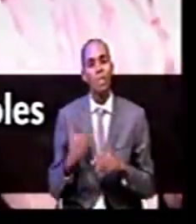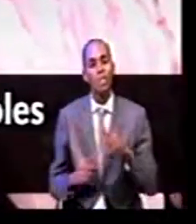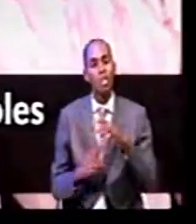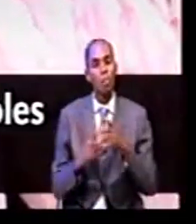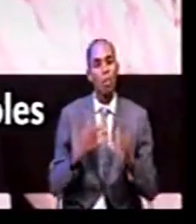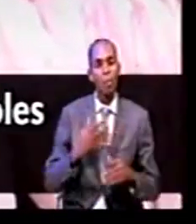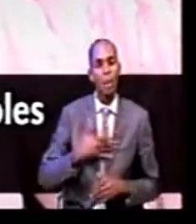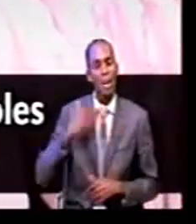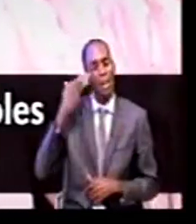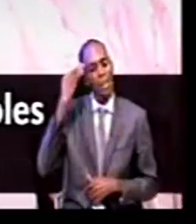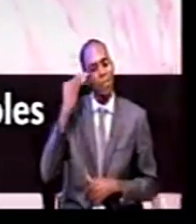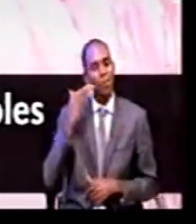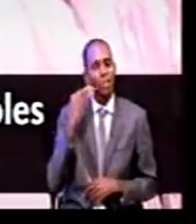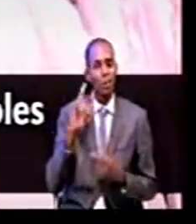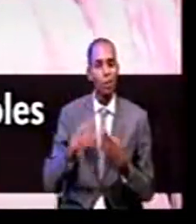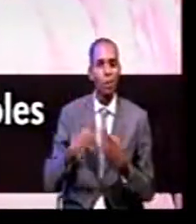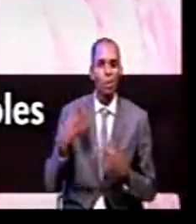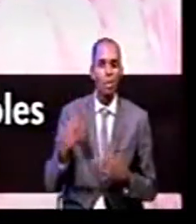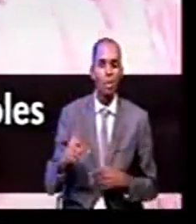to the tip of my toe.